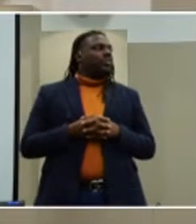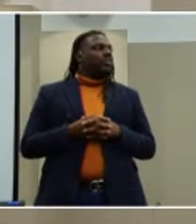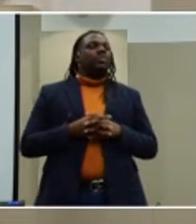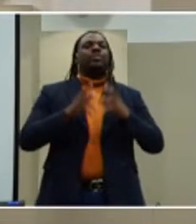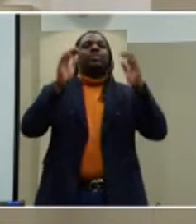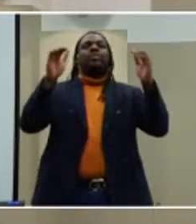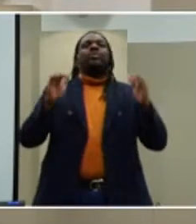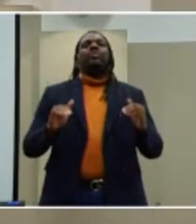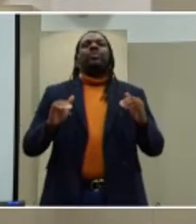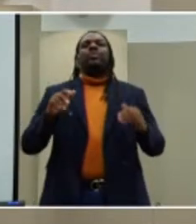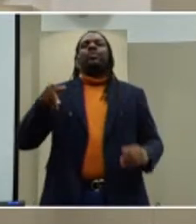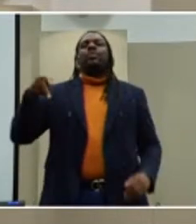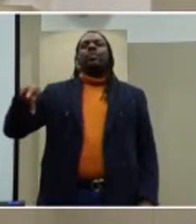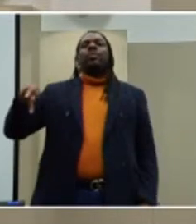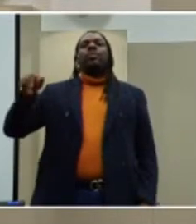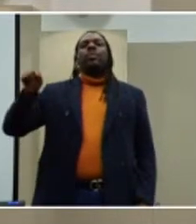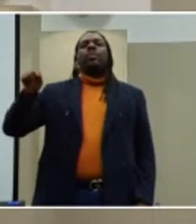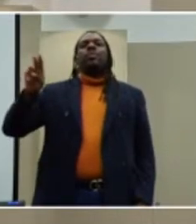Paula Yurka.